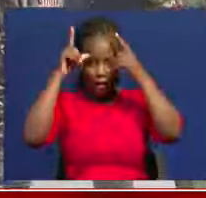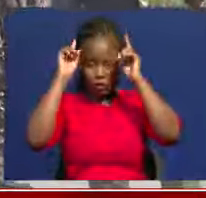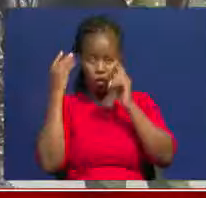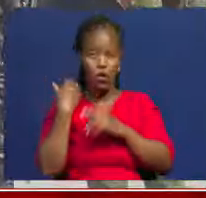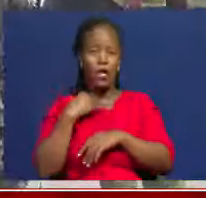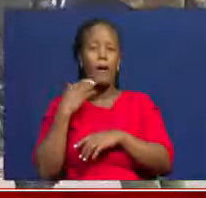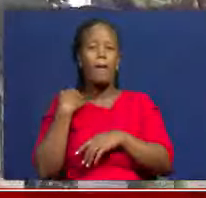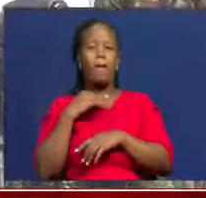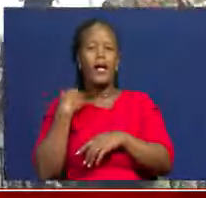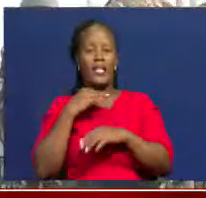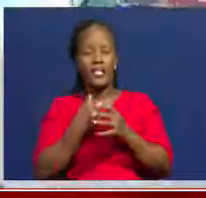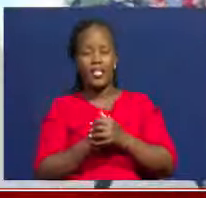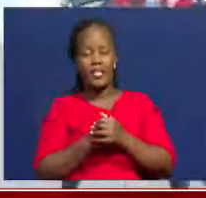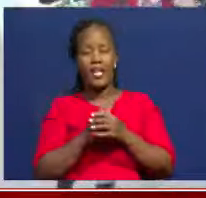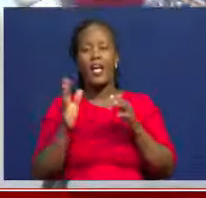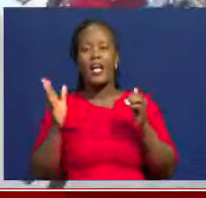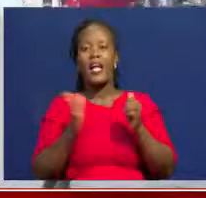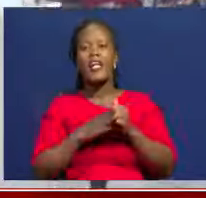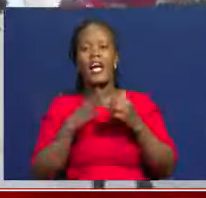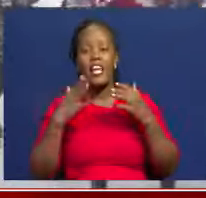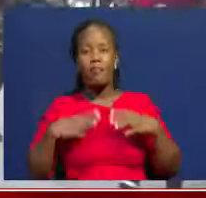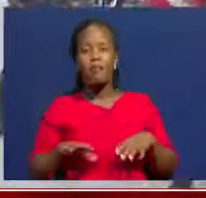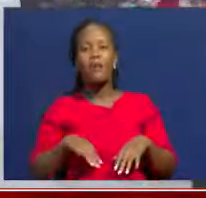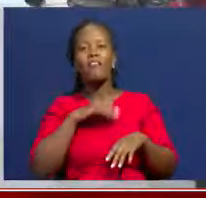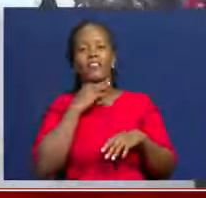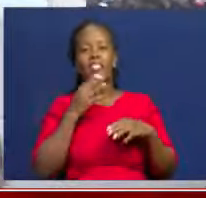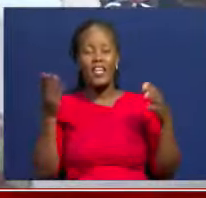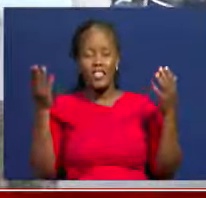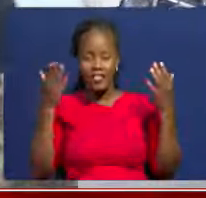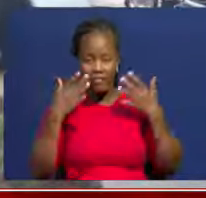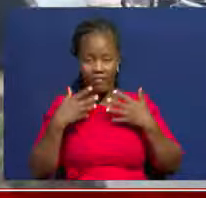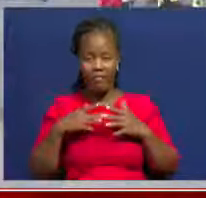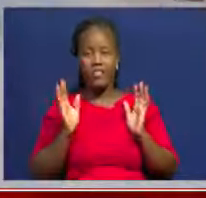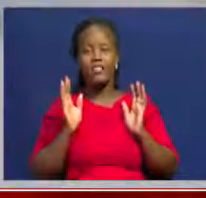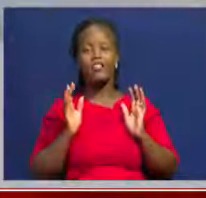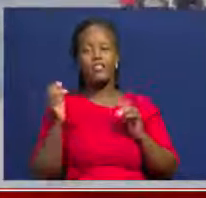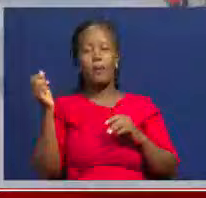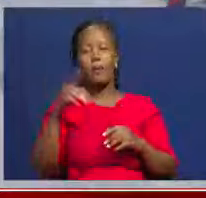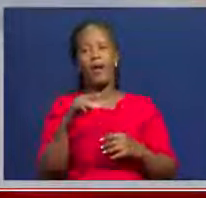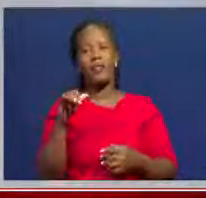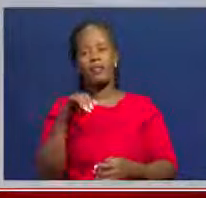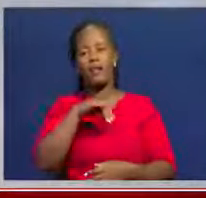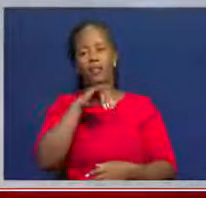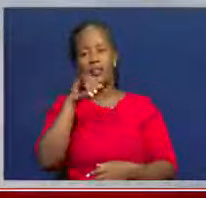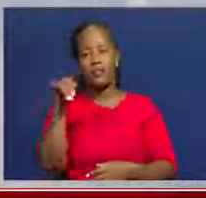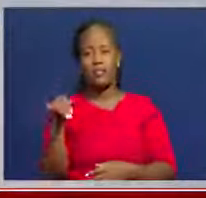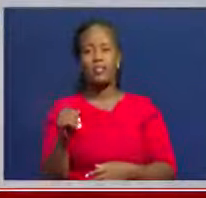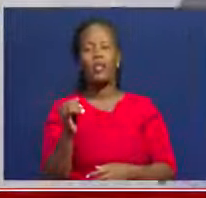Nine people have lost their lives in Baringo North at the hands of bandits in January.